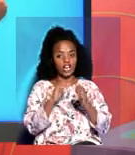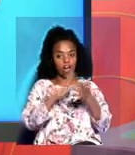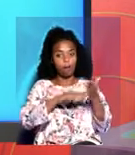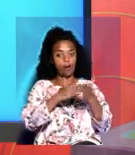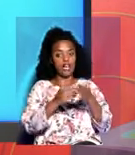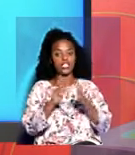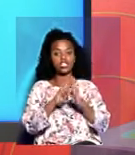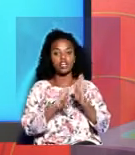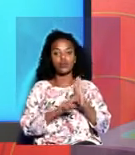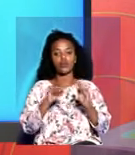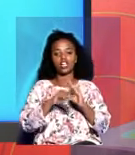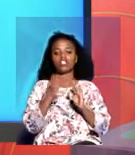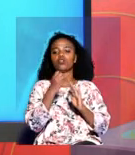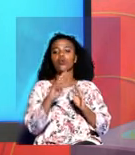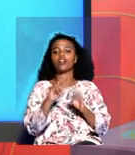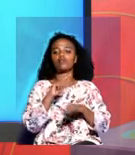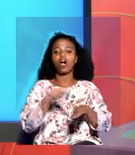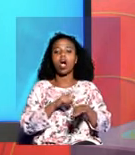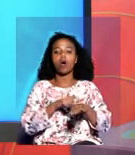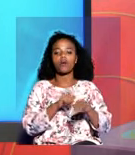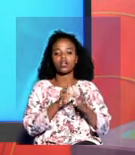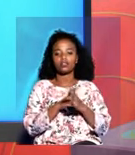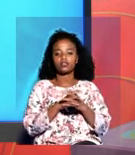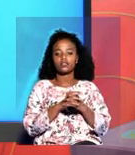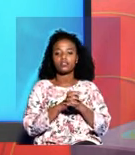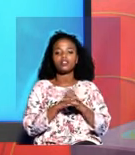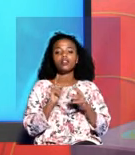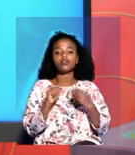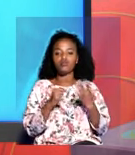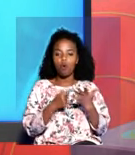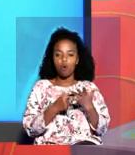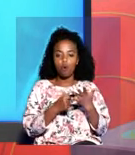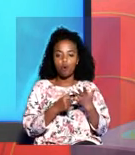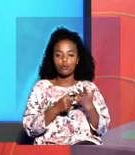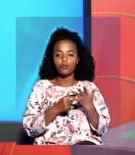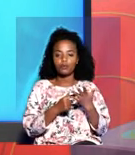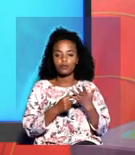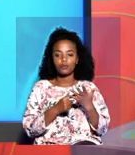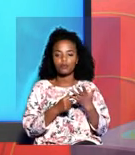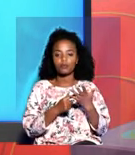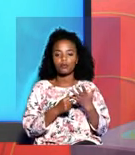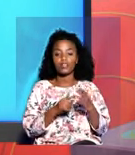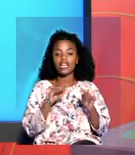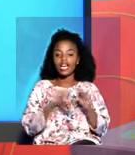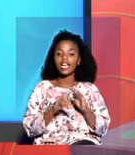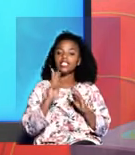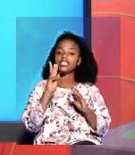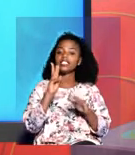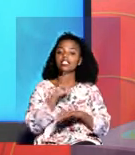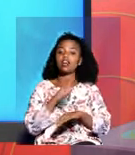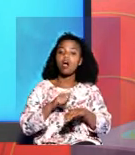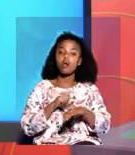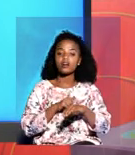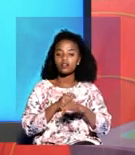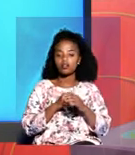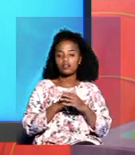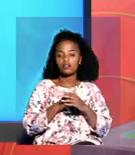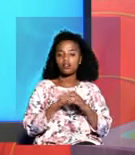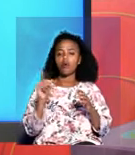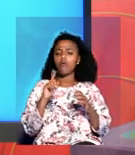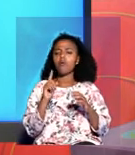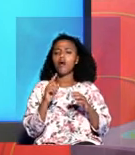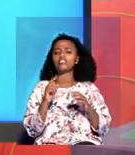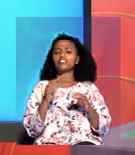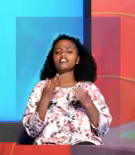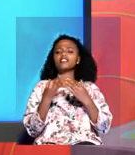hours. So in 6 hours, what